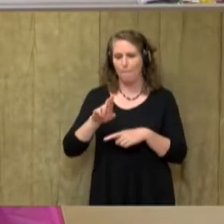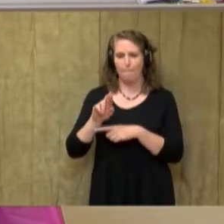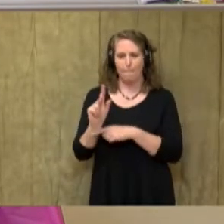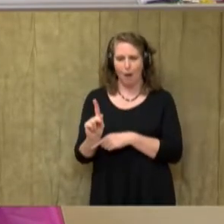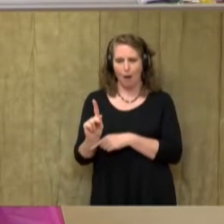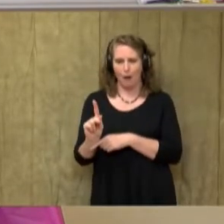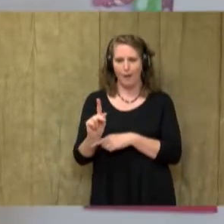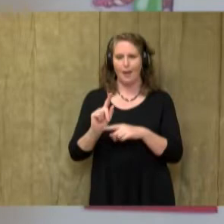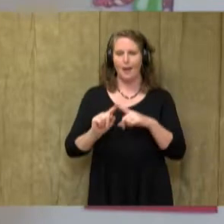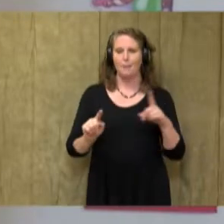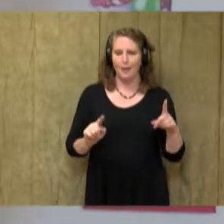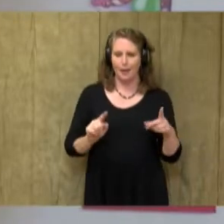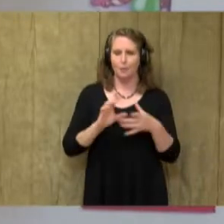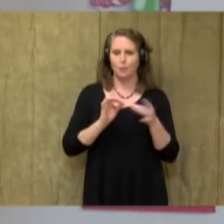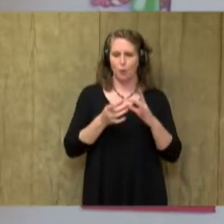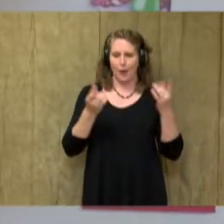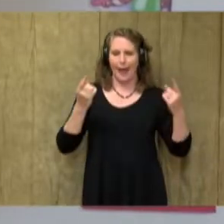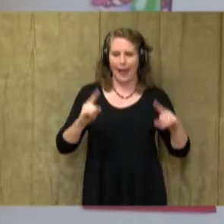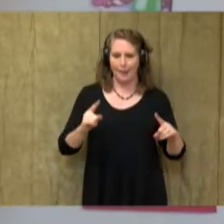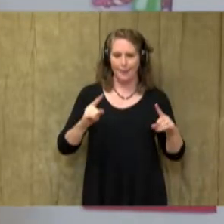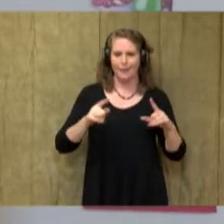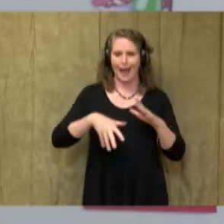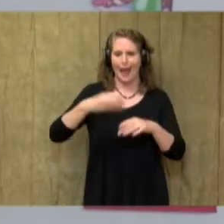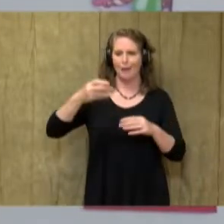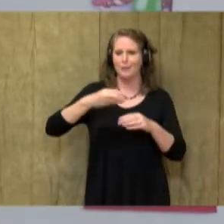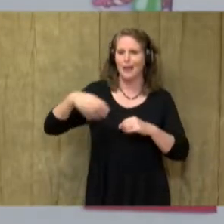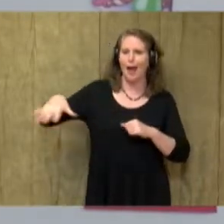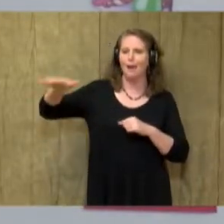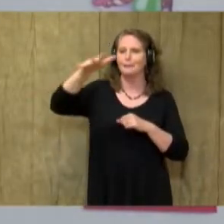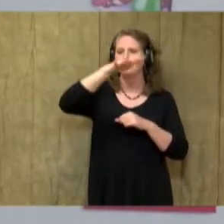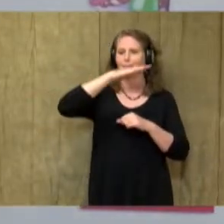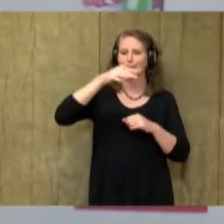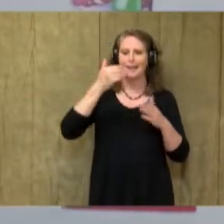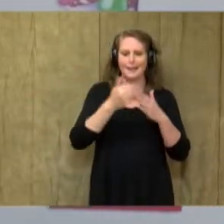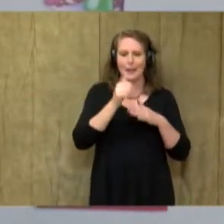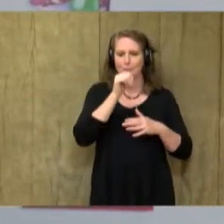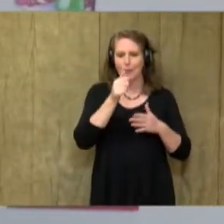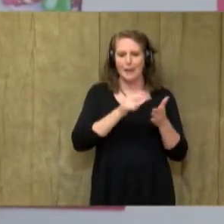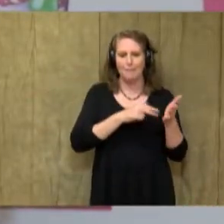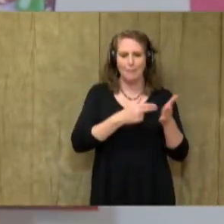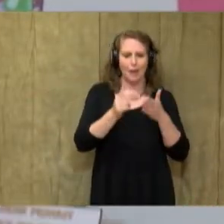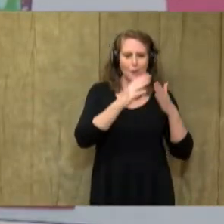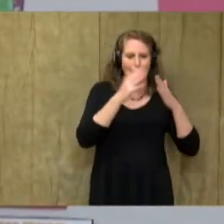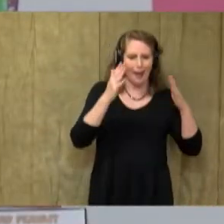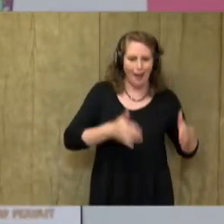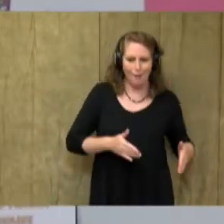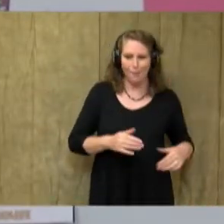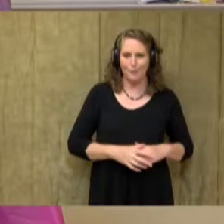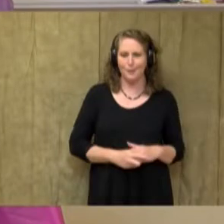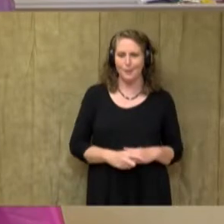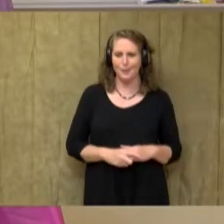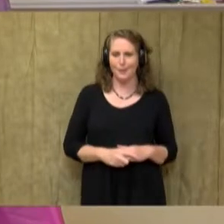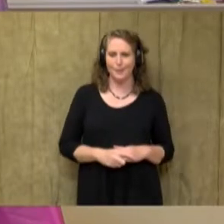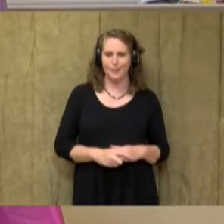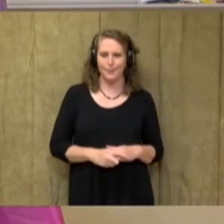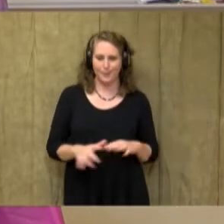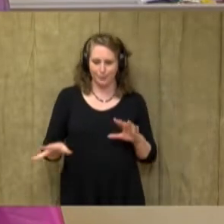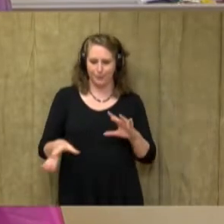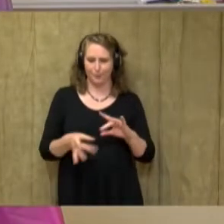maybe, but ultimately our story took place outside near Peanut Butter's house. All right, we're going to add